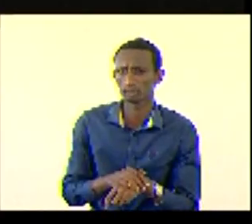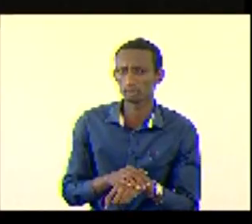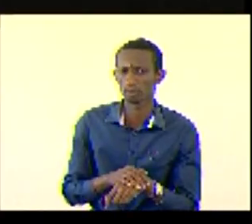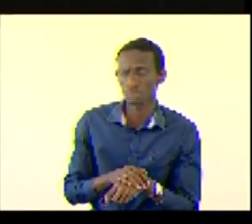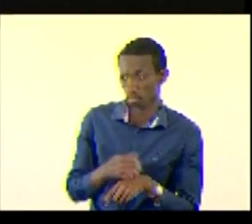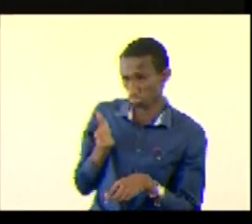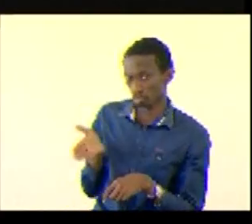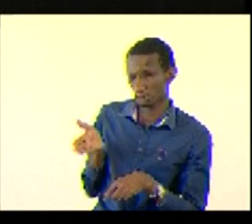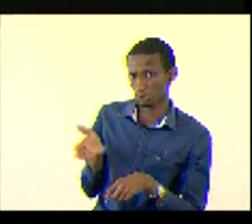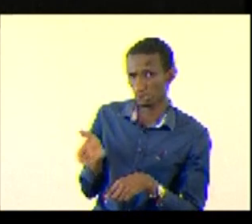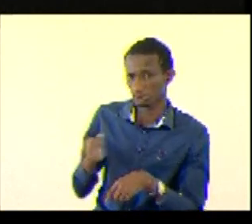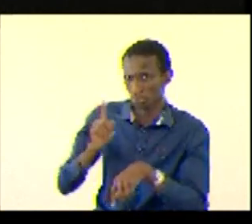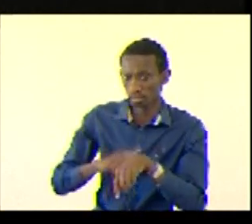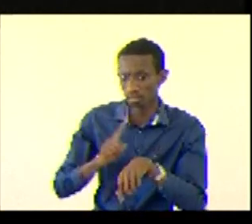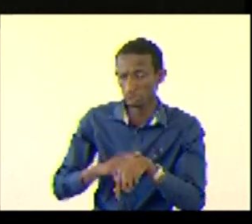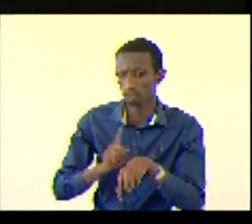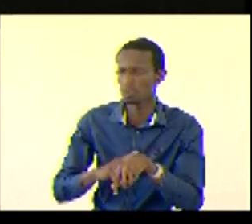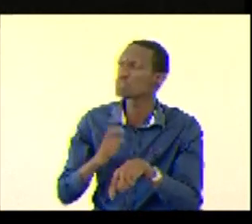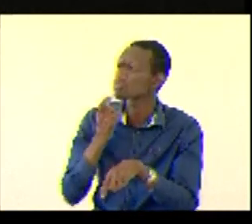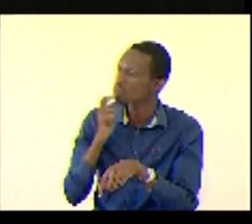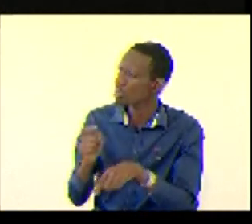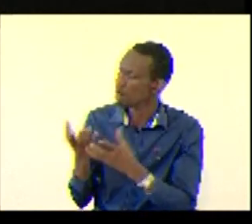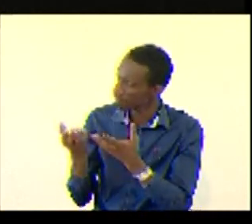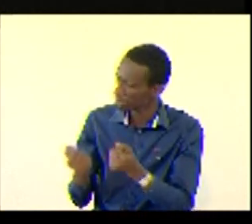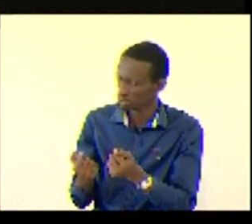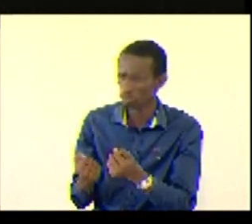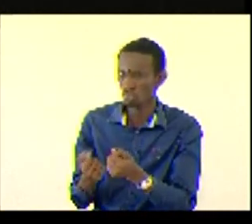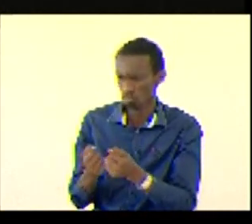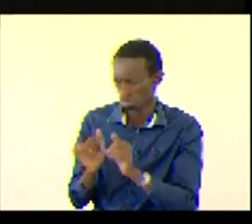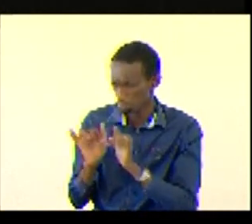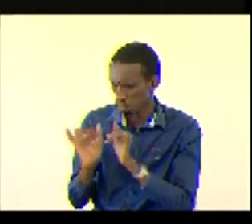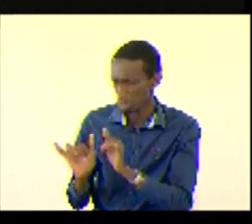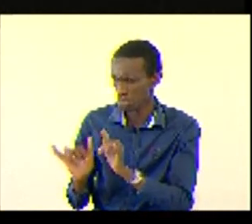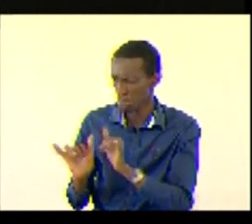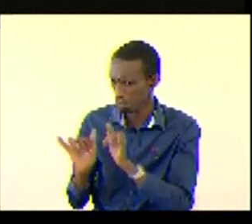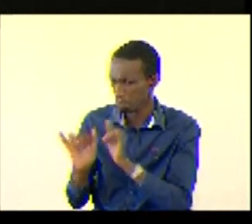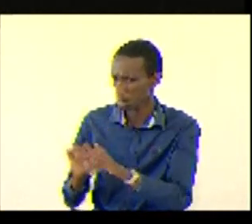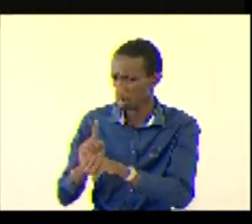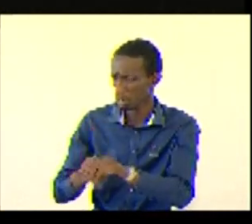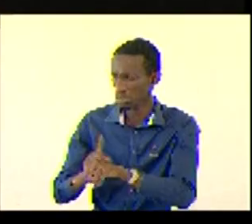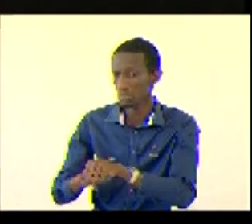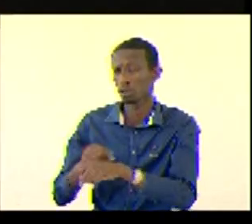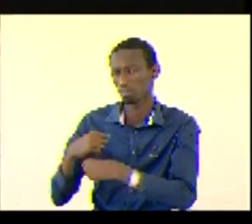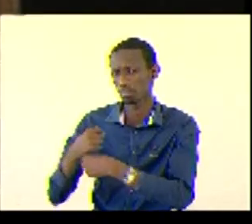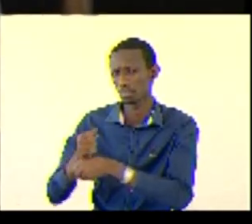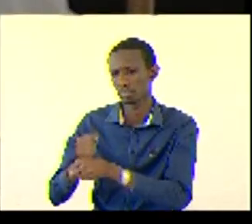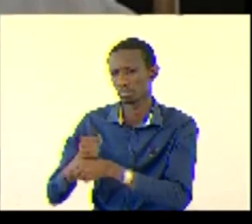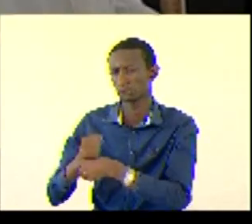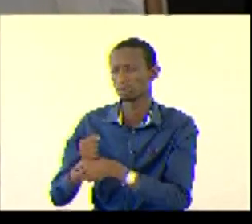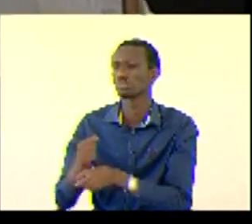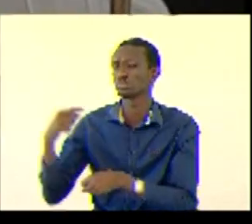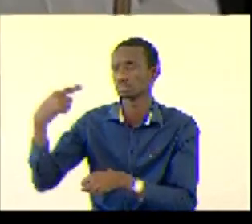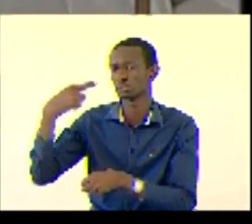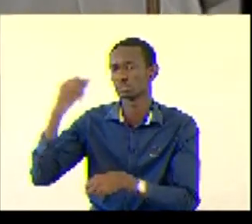to produce 100 cubic centimeters of the gas, because the cubic centimeters of the gas is over there. So that